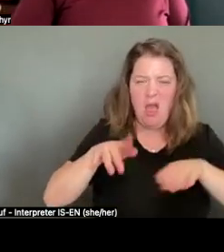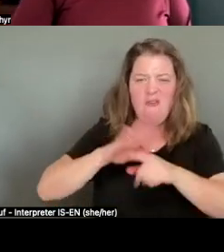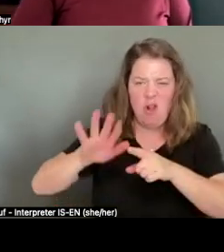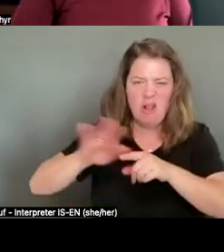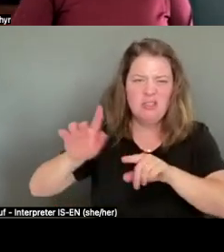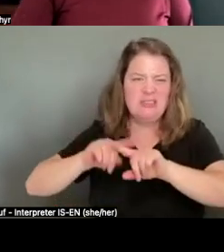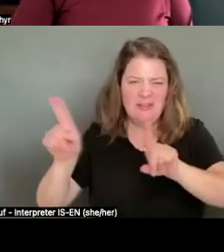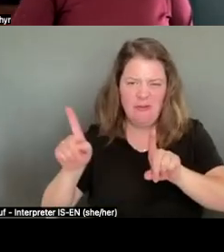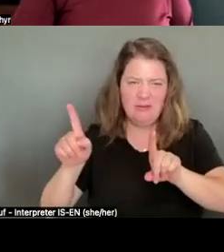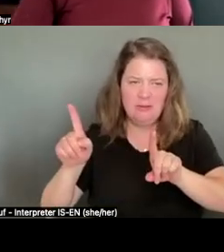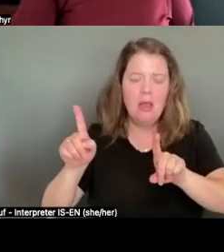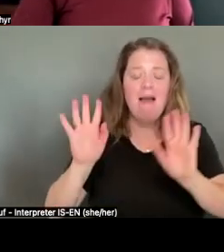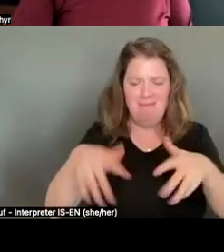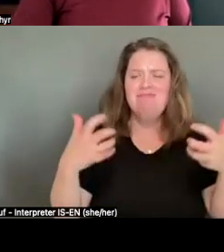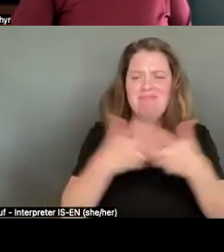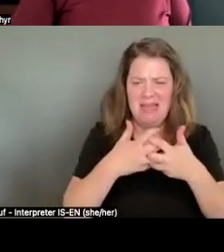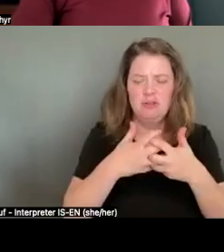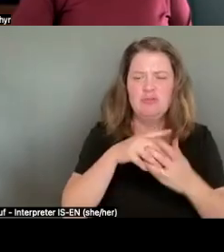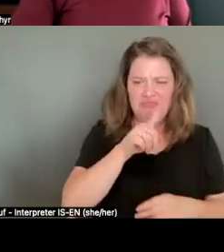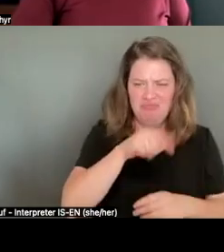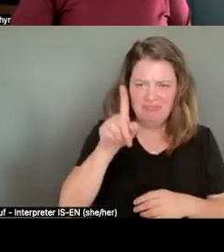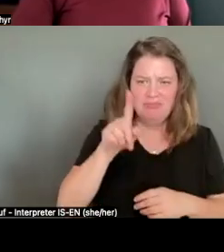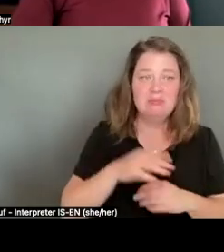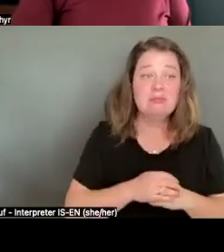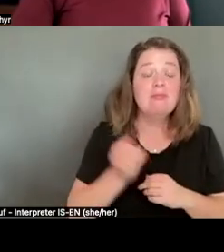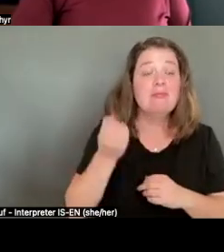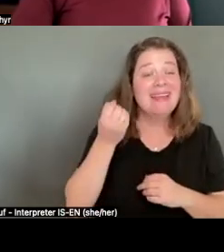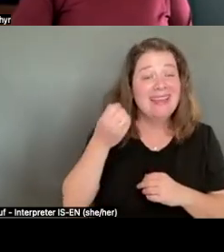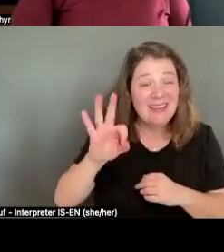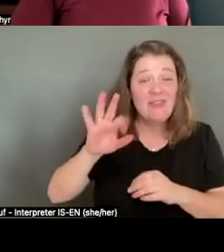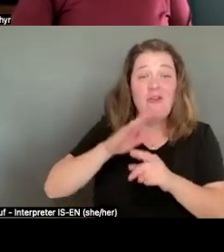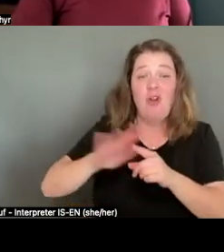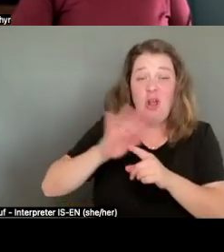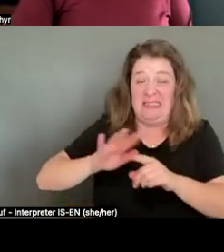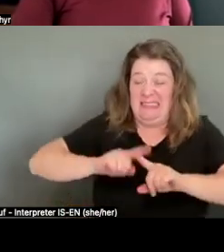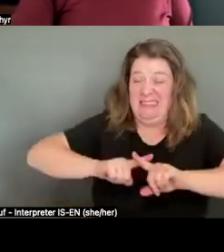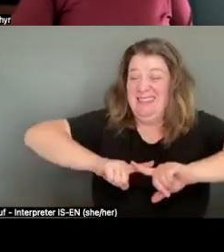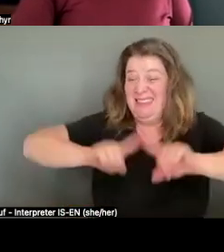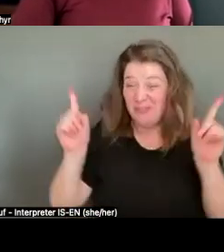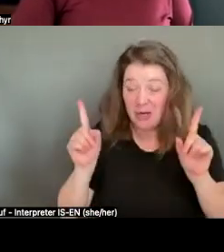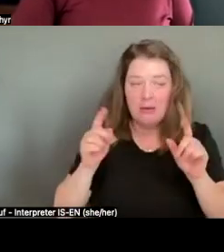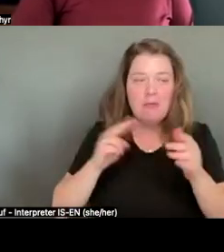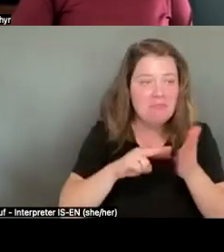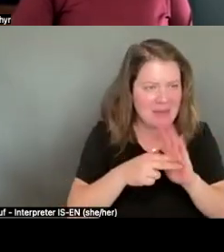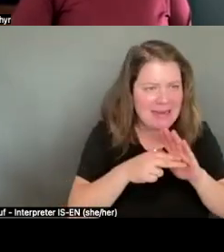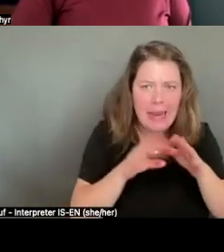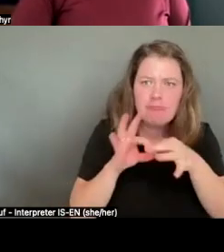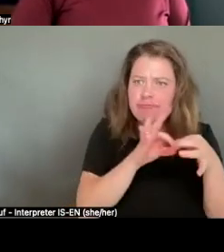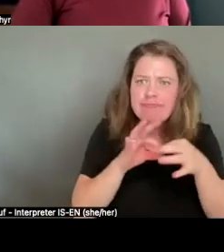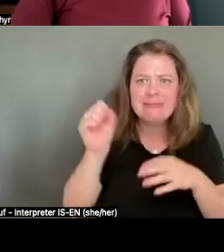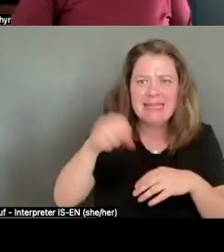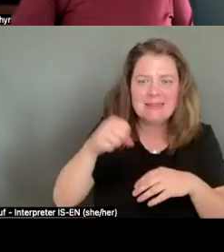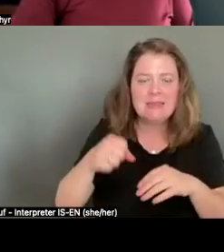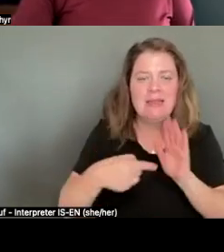match. But if the sign was phonologically too different, even if the meaning was related, like